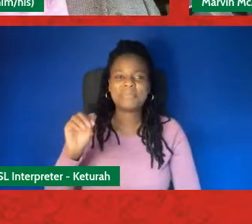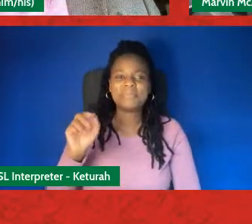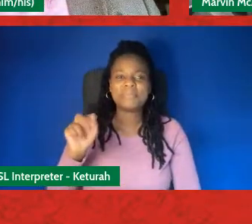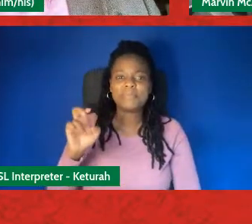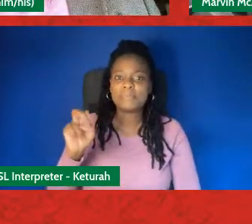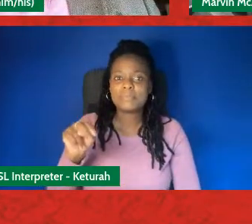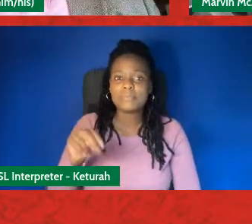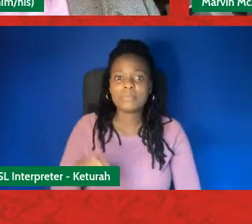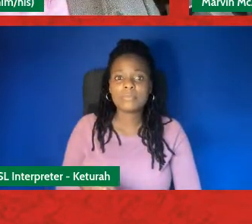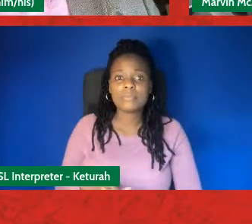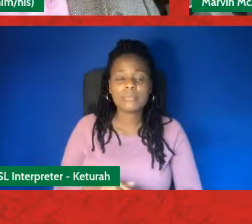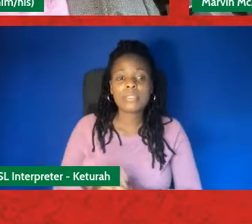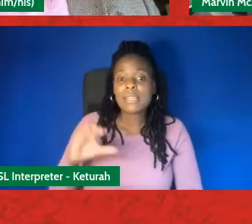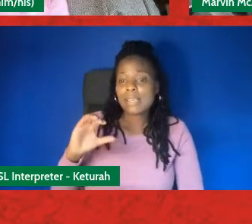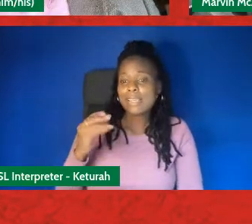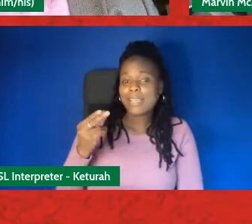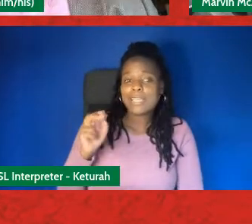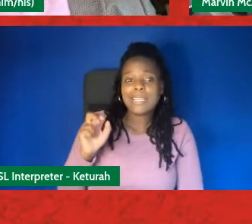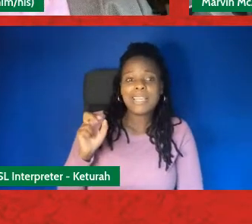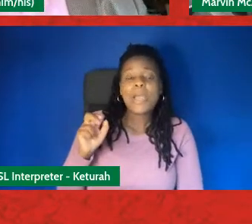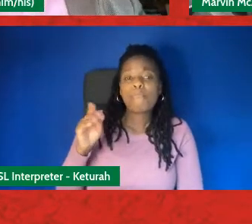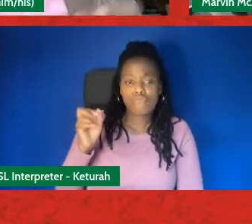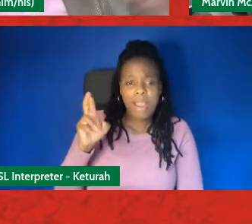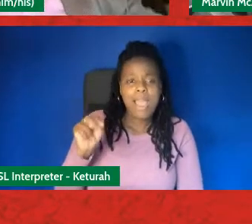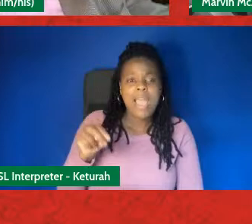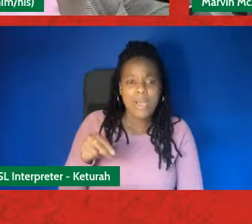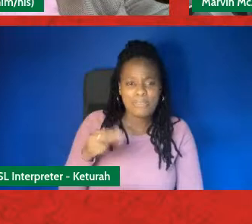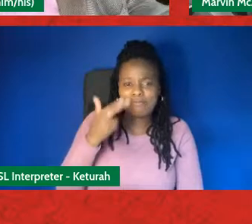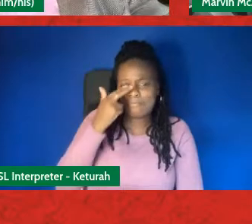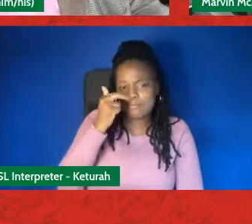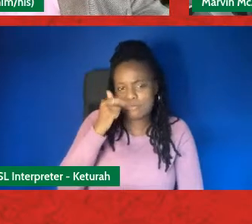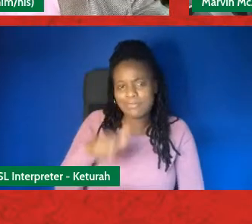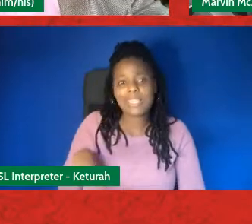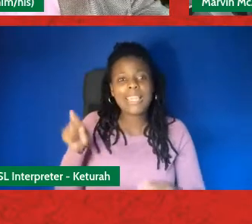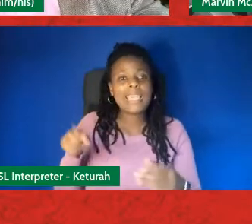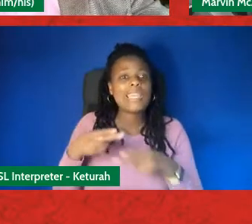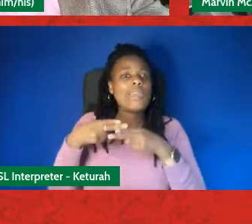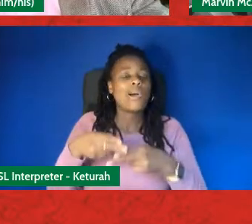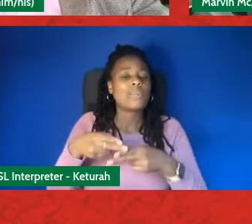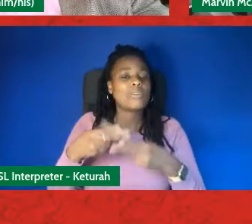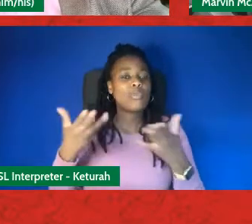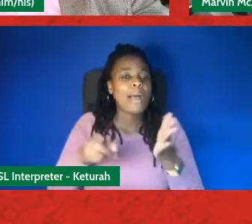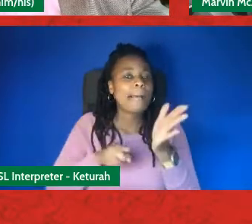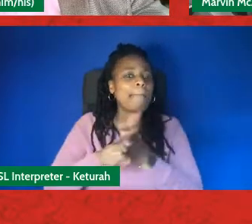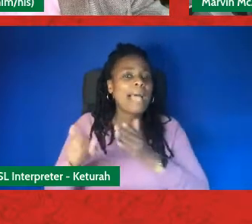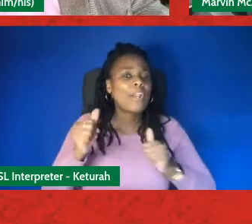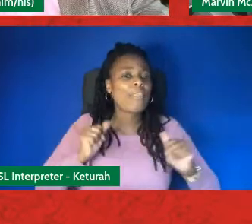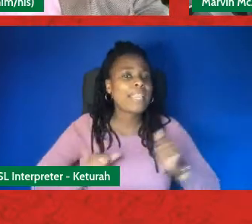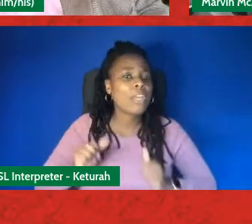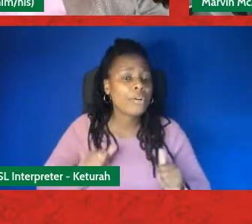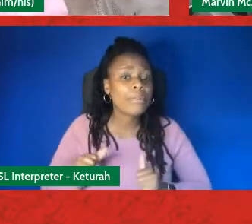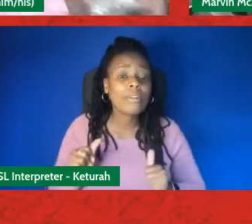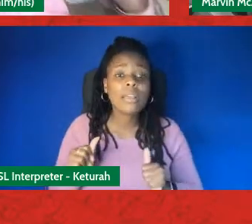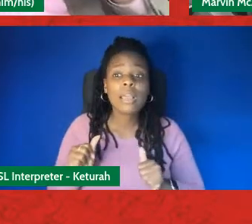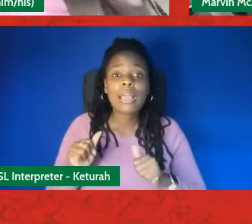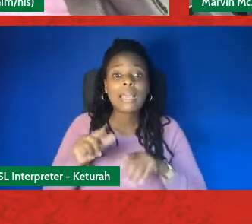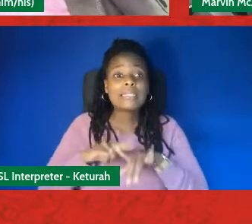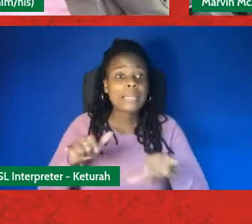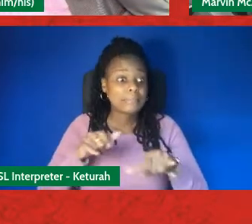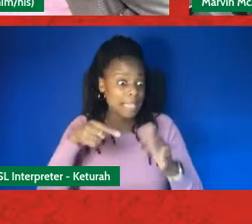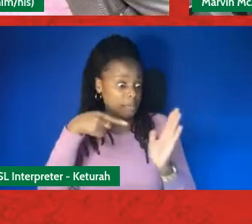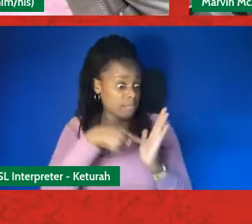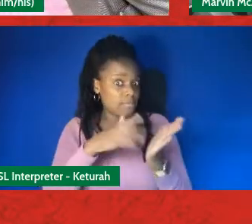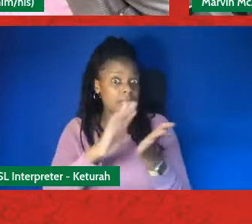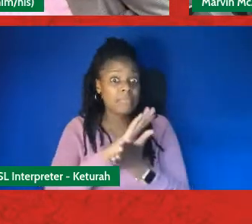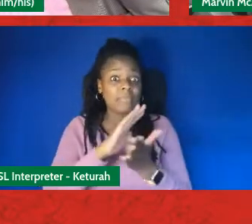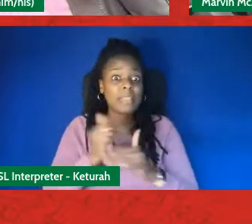so here's how cheeky Brown is. He calls himself the minor theater, and on the same playbill, he announces this